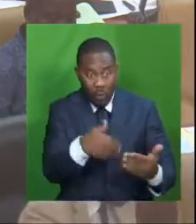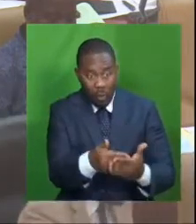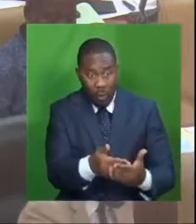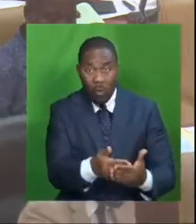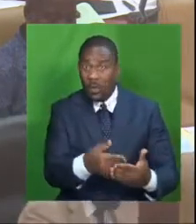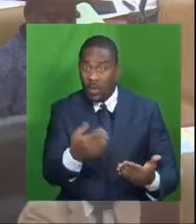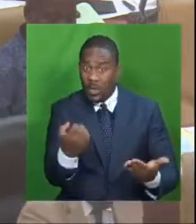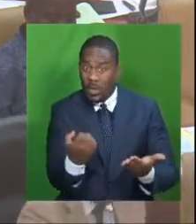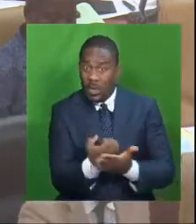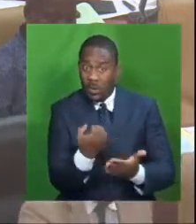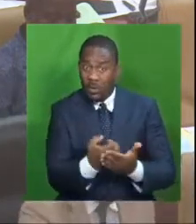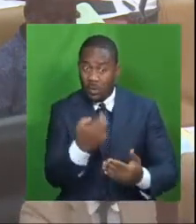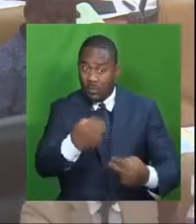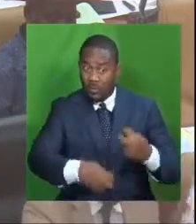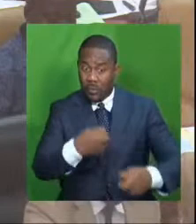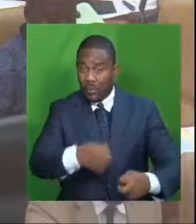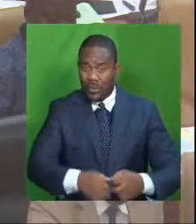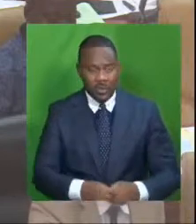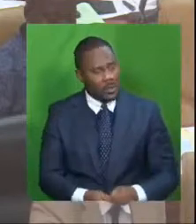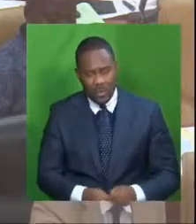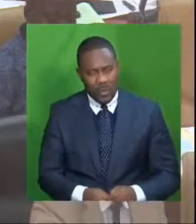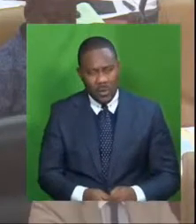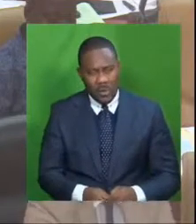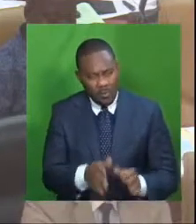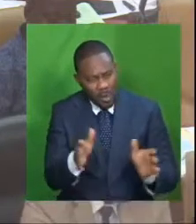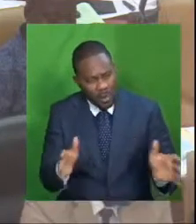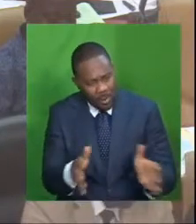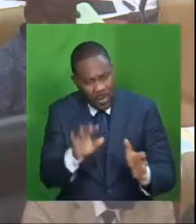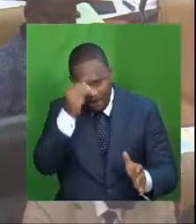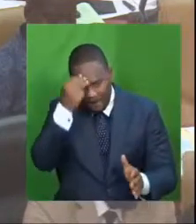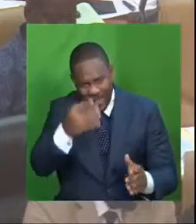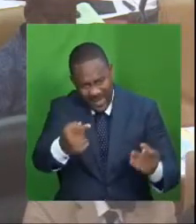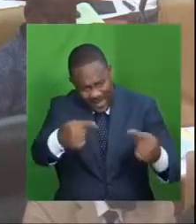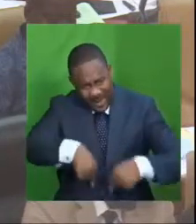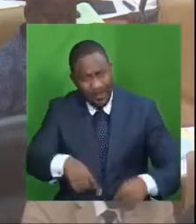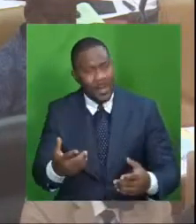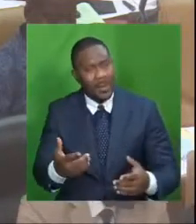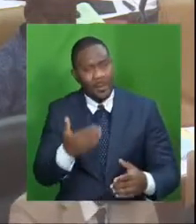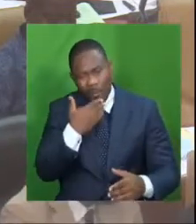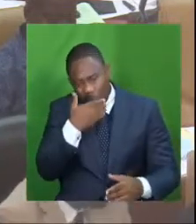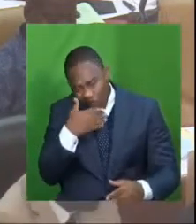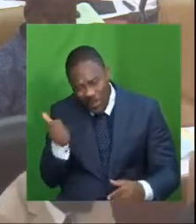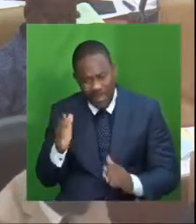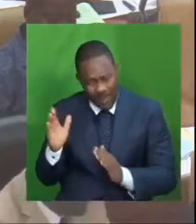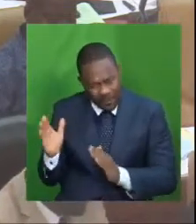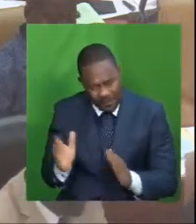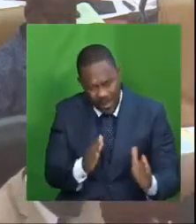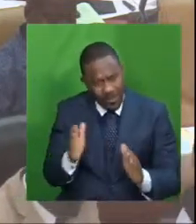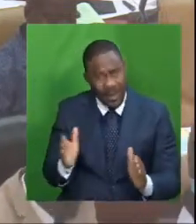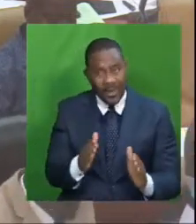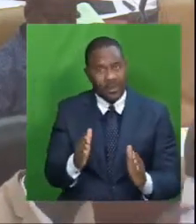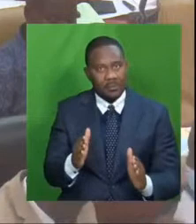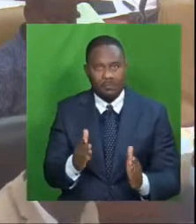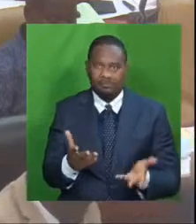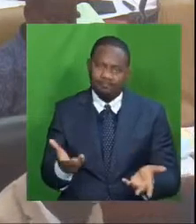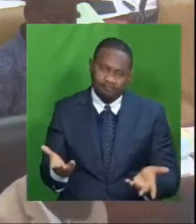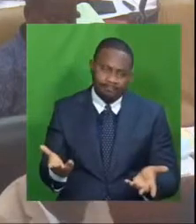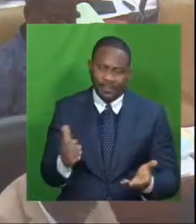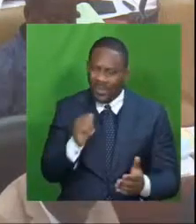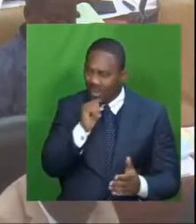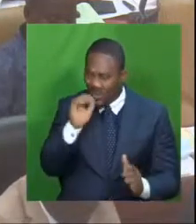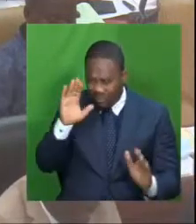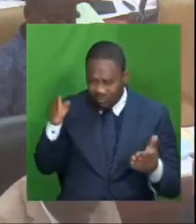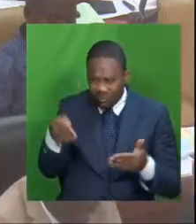urge the minister to come with a comprehensive package in restoring economic stability and not to concentrate as